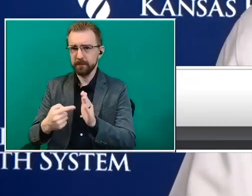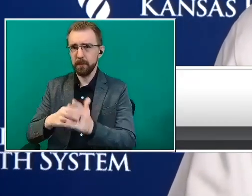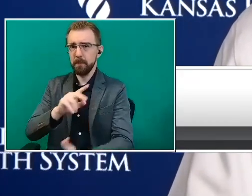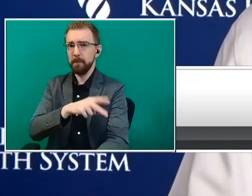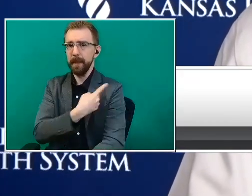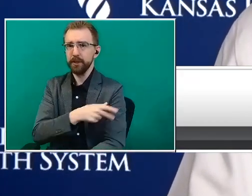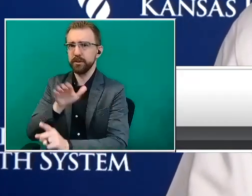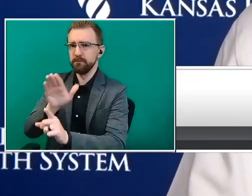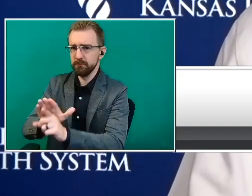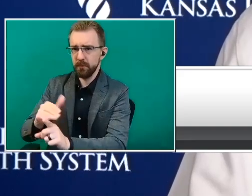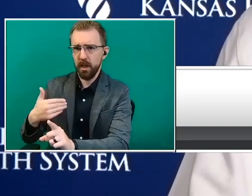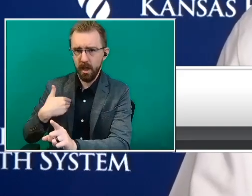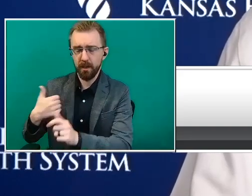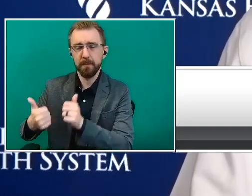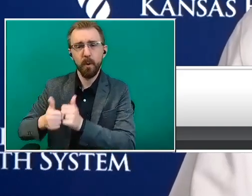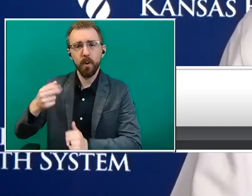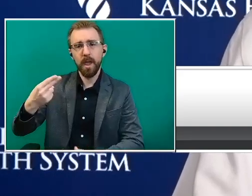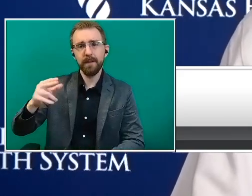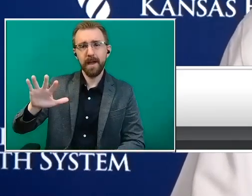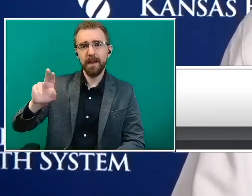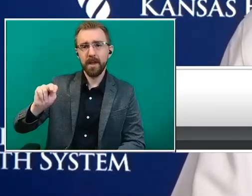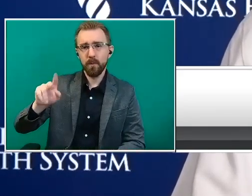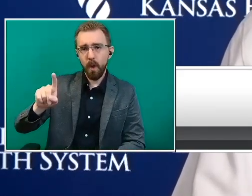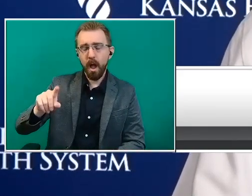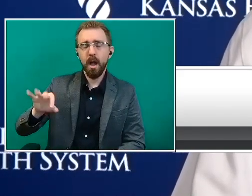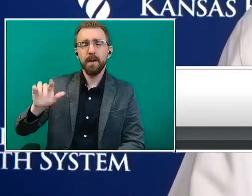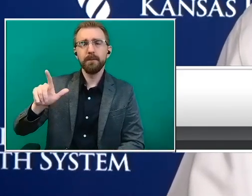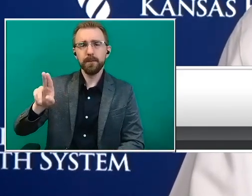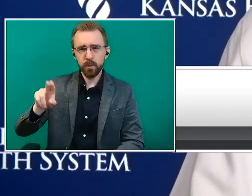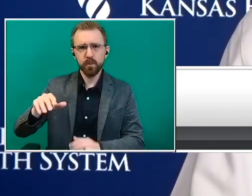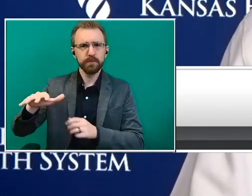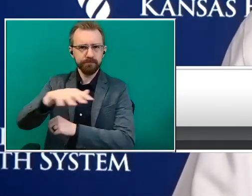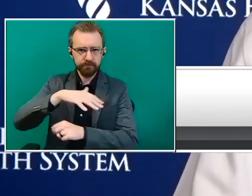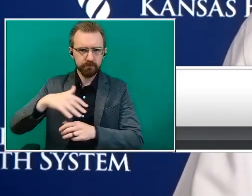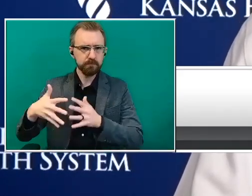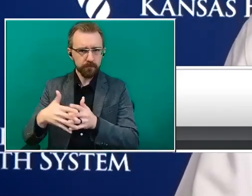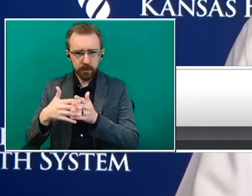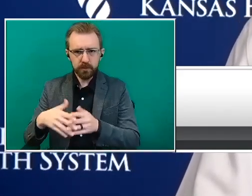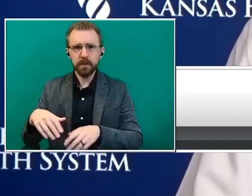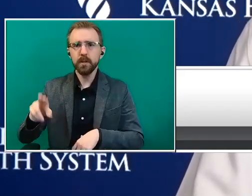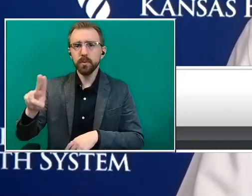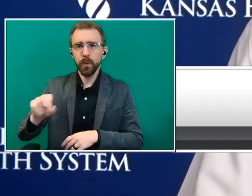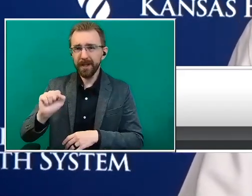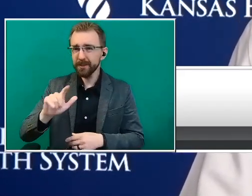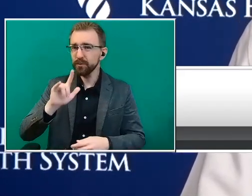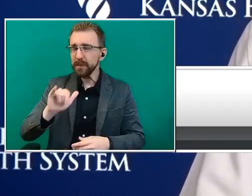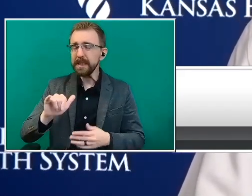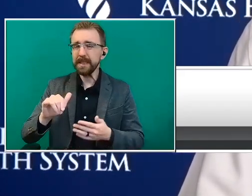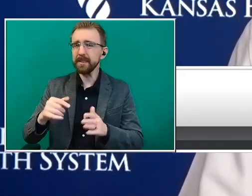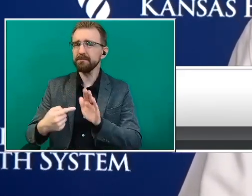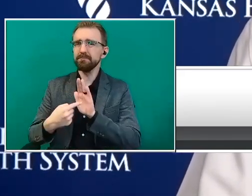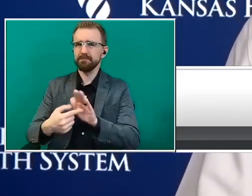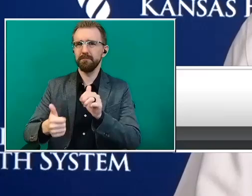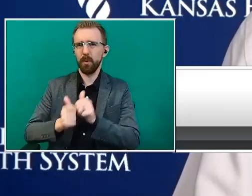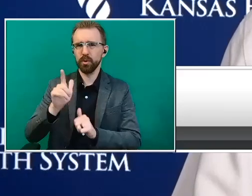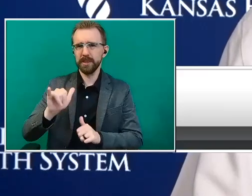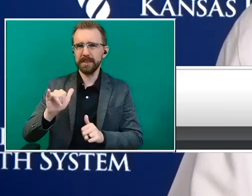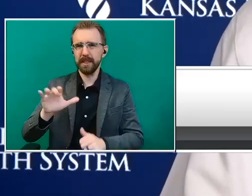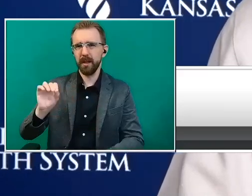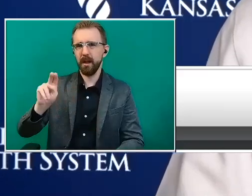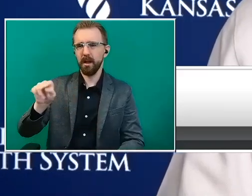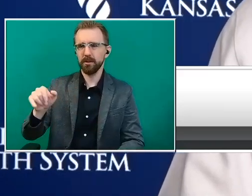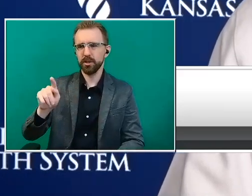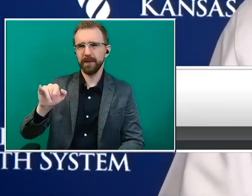of the H5N1 influenza cases in America, in the U.S., have really presented with mostly conjunctivitis, which is red eyes. So